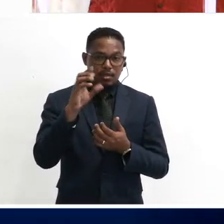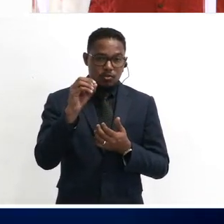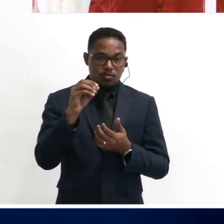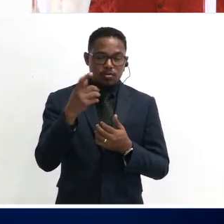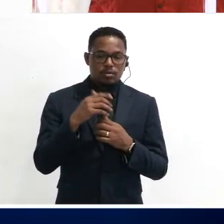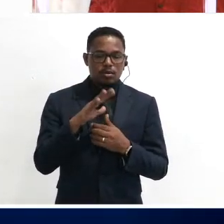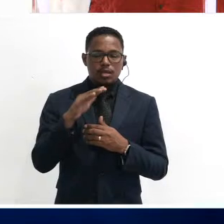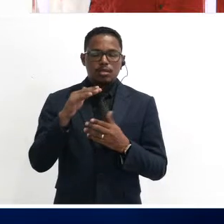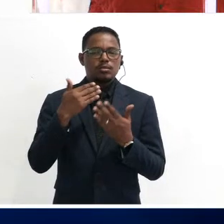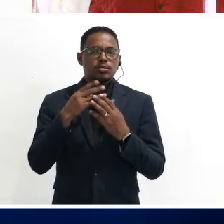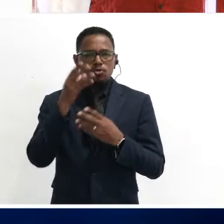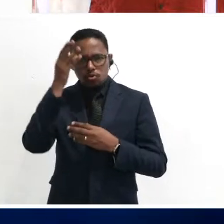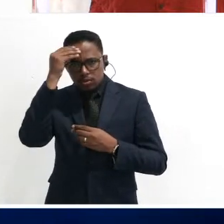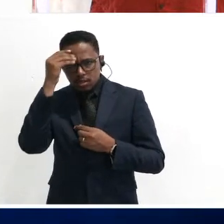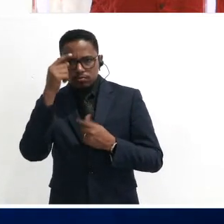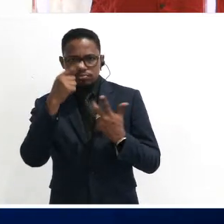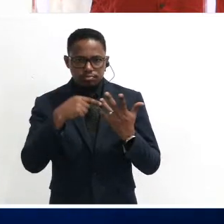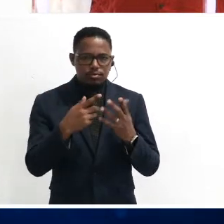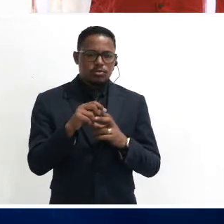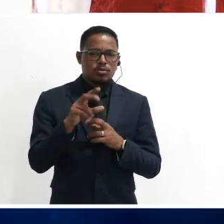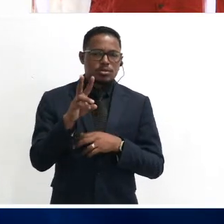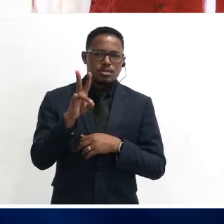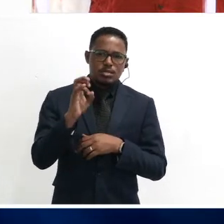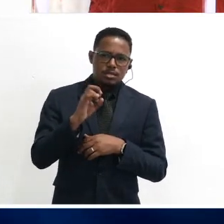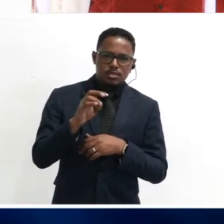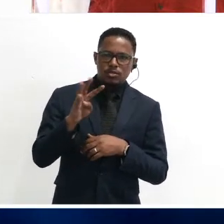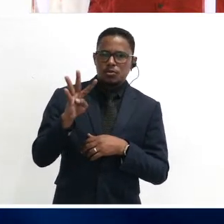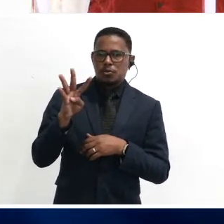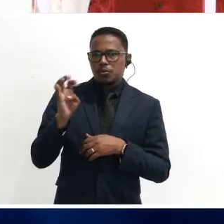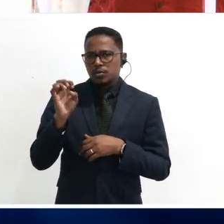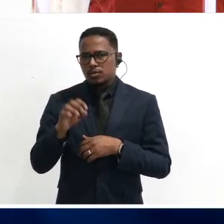300, 400 watts, some of them going up to 700 watts.